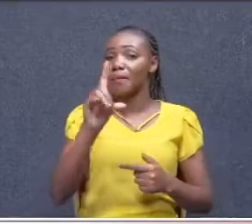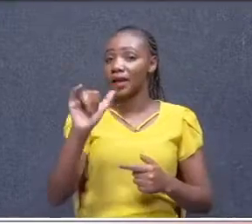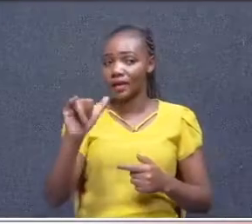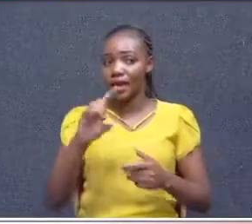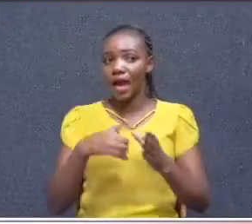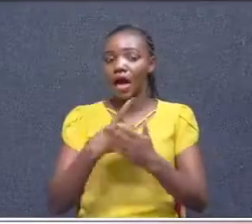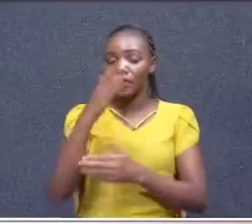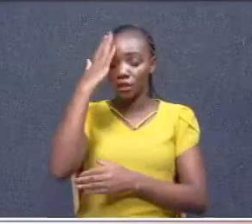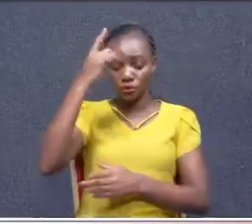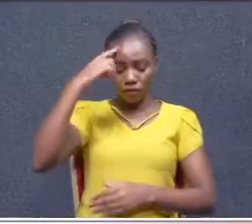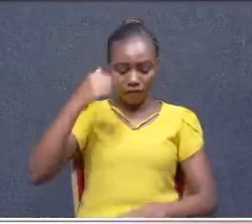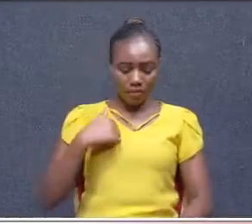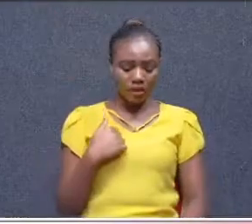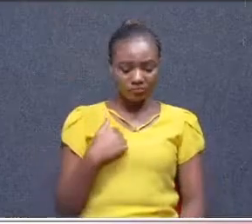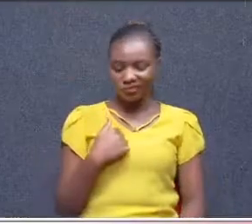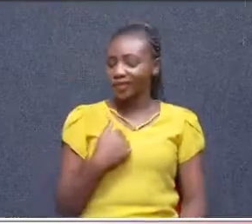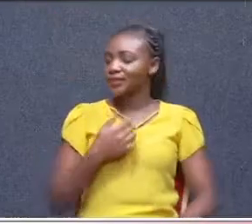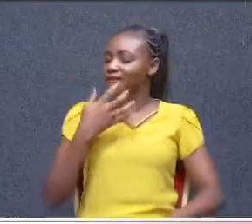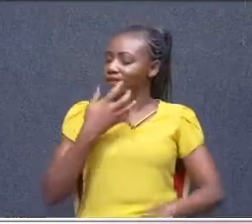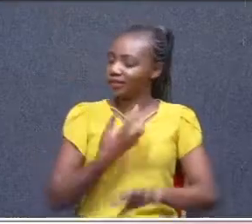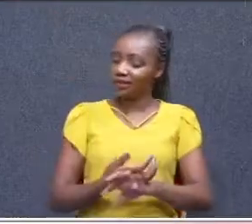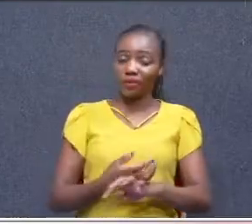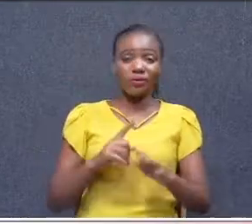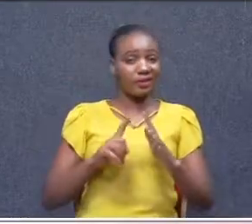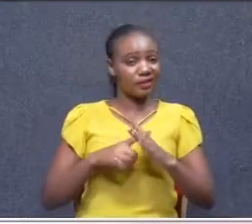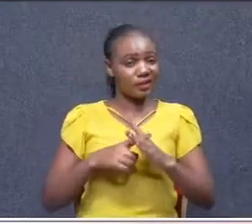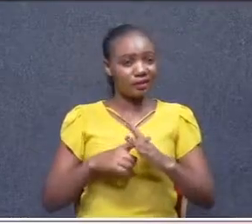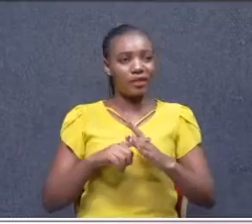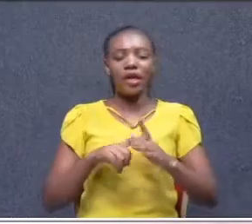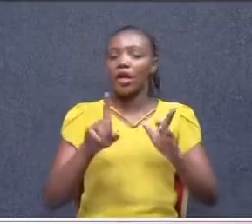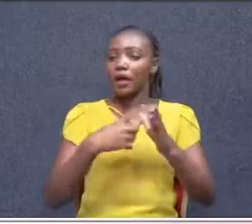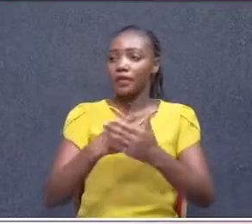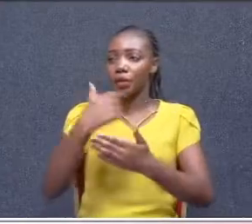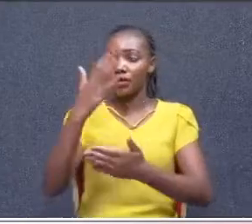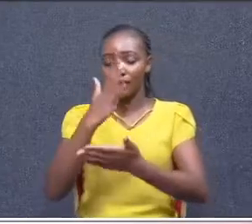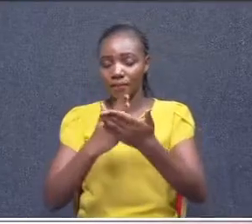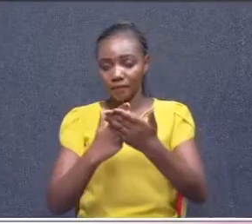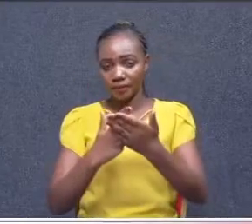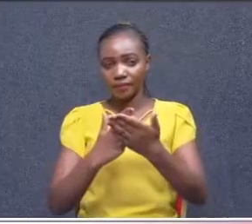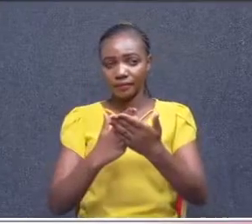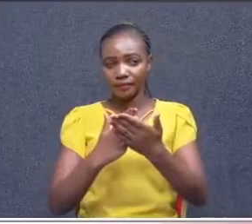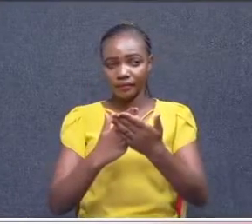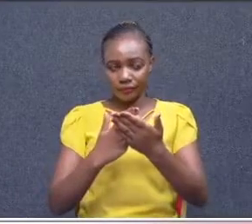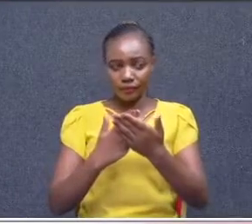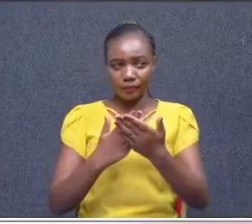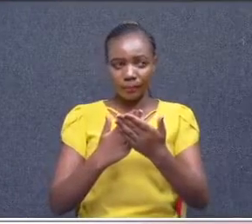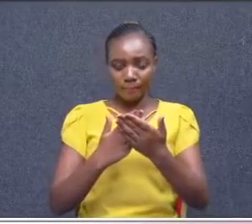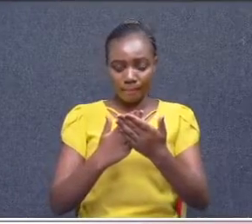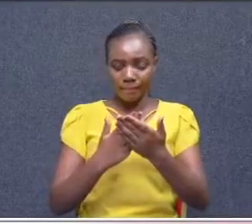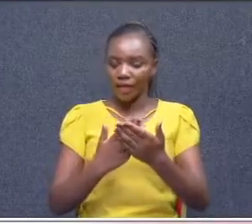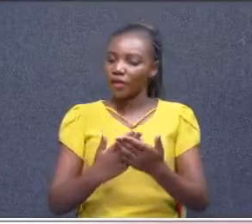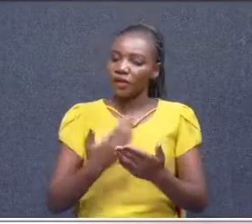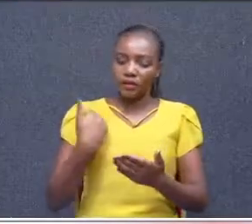it's of course a very tough start, but on the other side I got a very good lessons also the